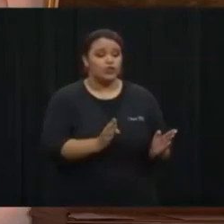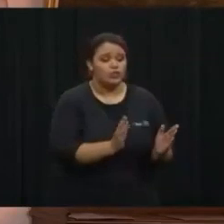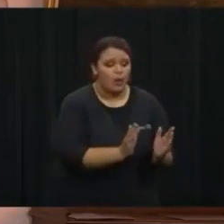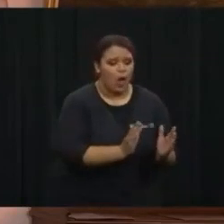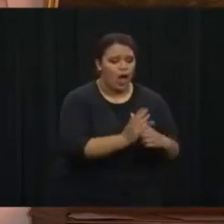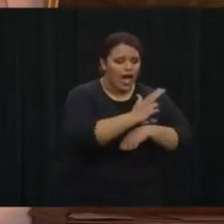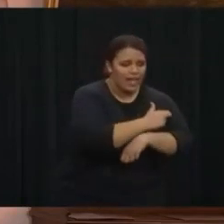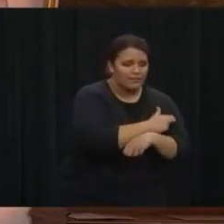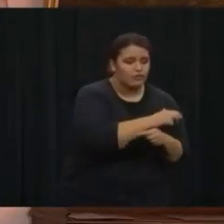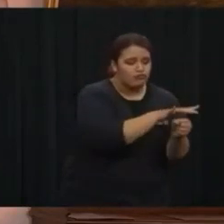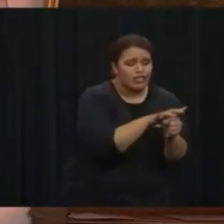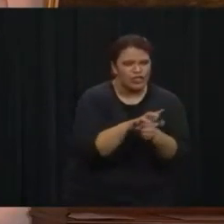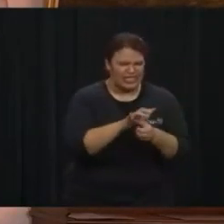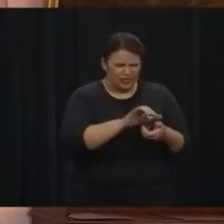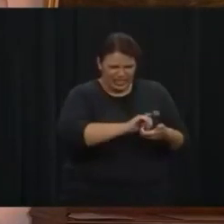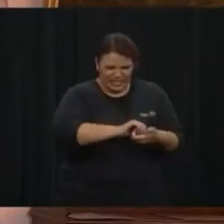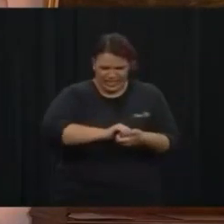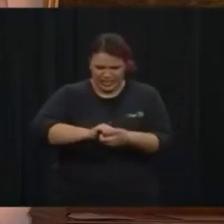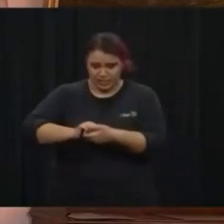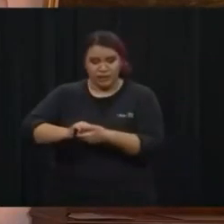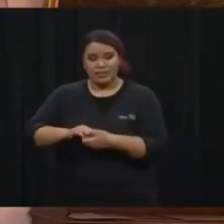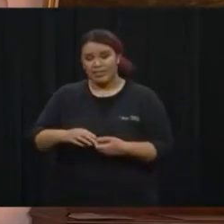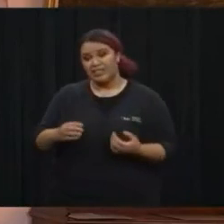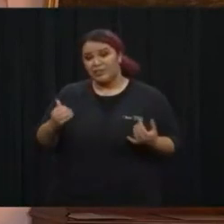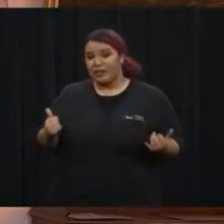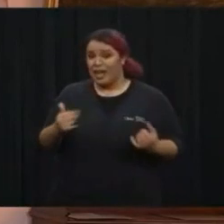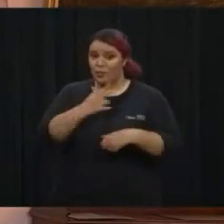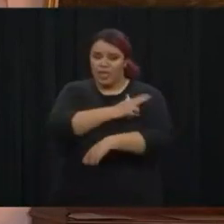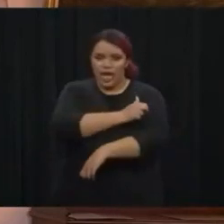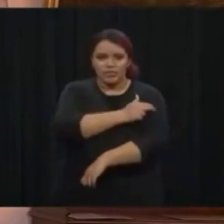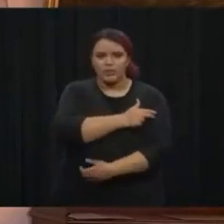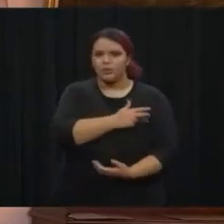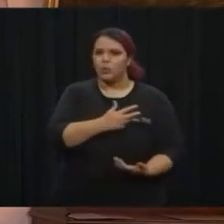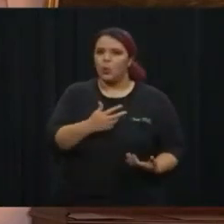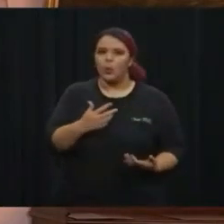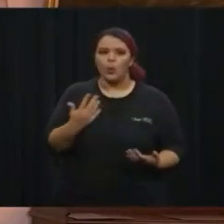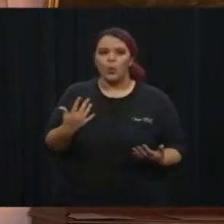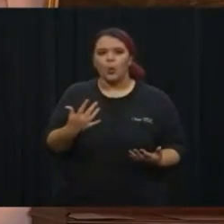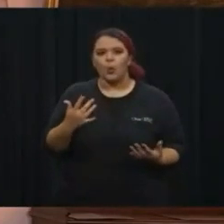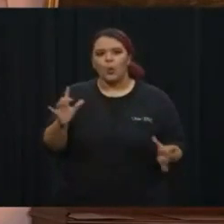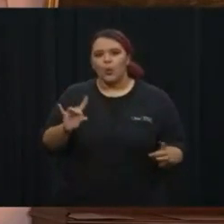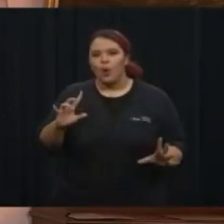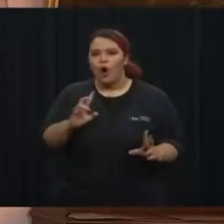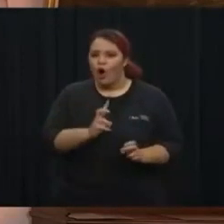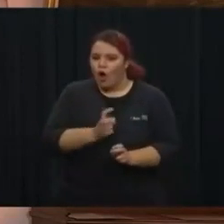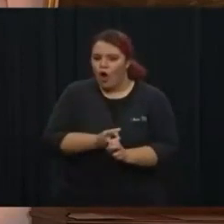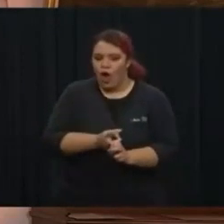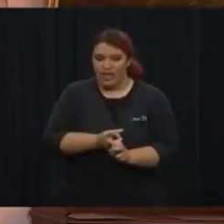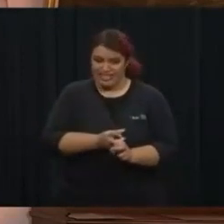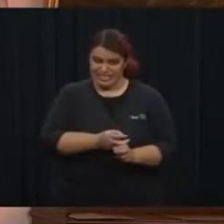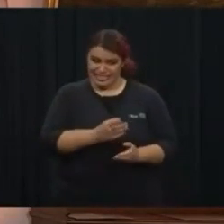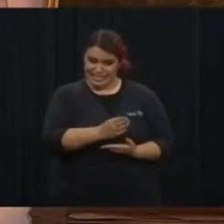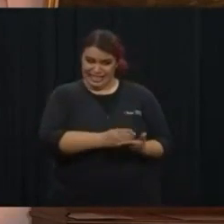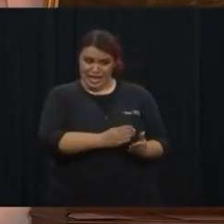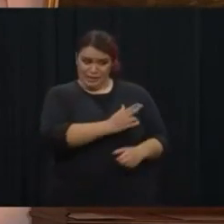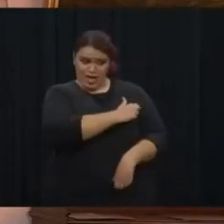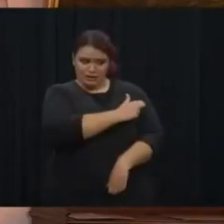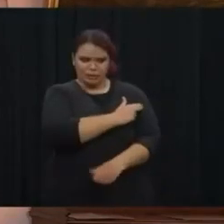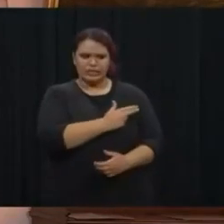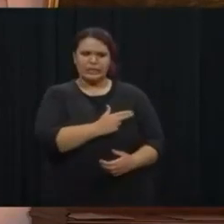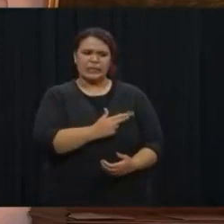in critical care. Can we talk about what are the spaces being created now in advance of a crisis? Sure. I'll let